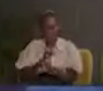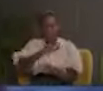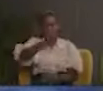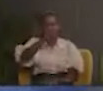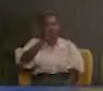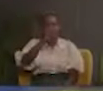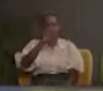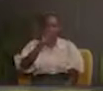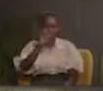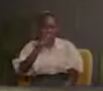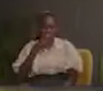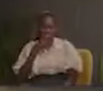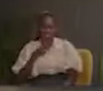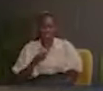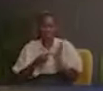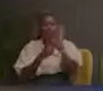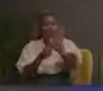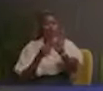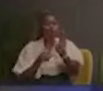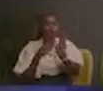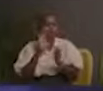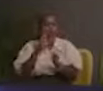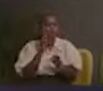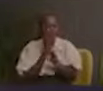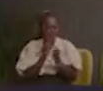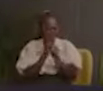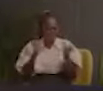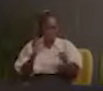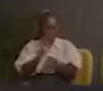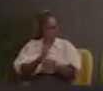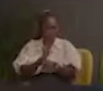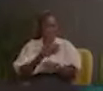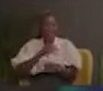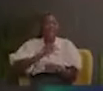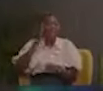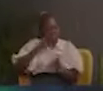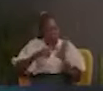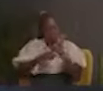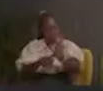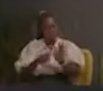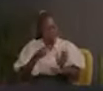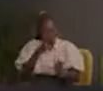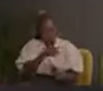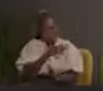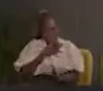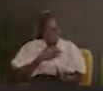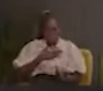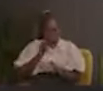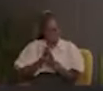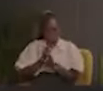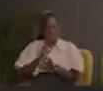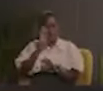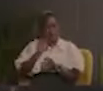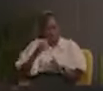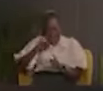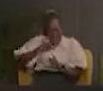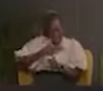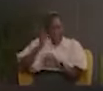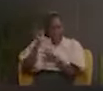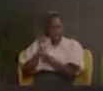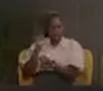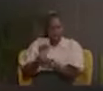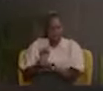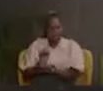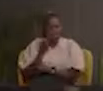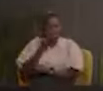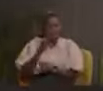your faith without works." And he says, "I will show you my faith by my works." He says, "There remaineth a rest for God's people, and the